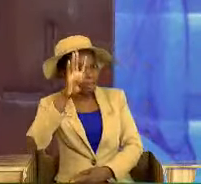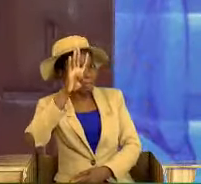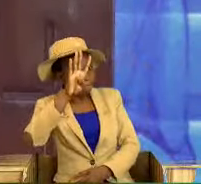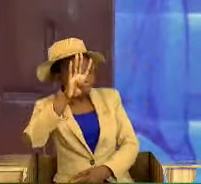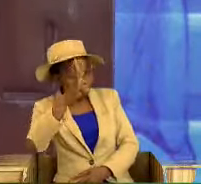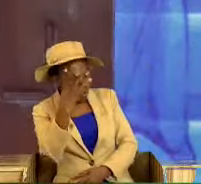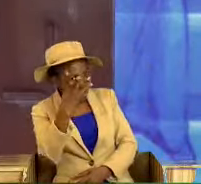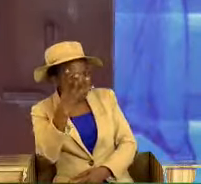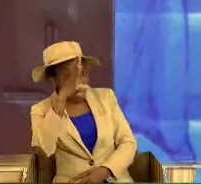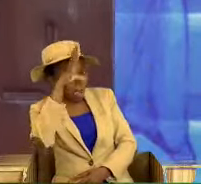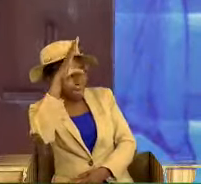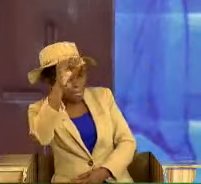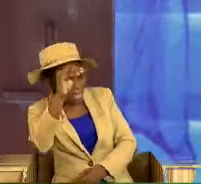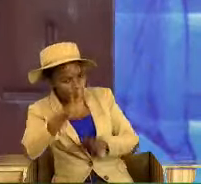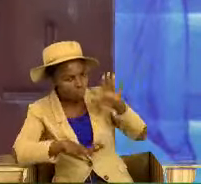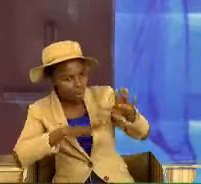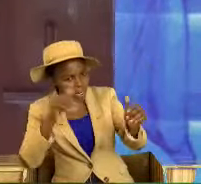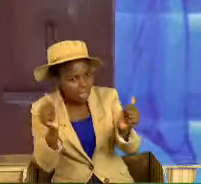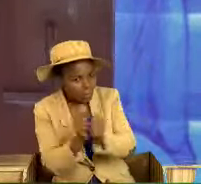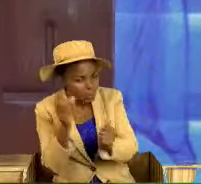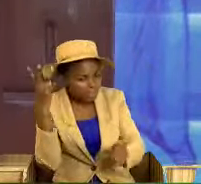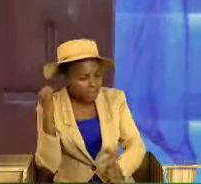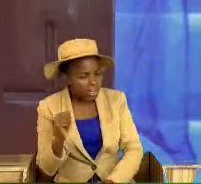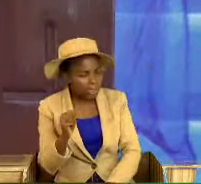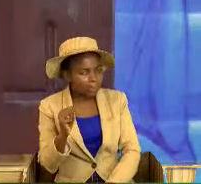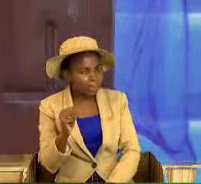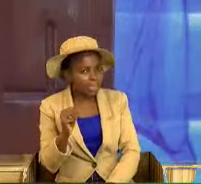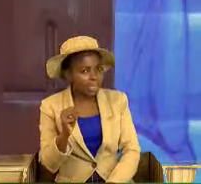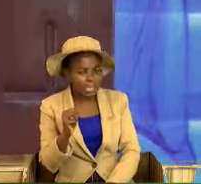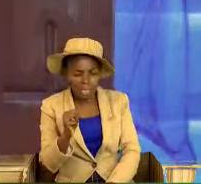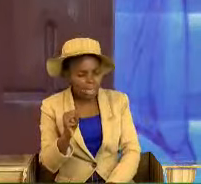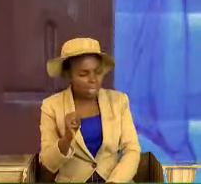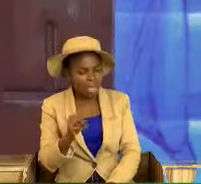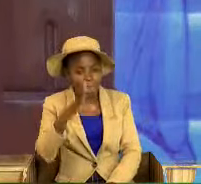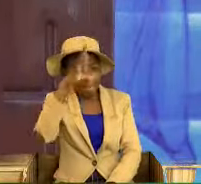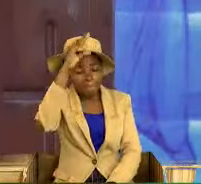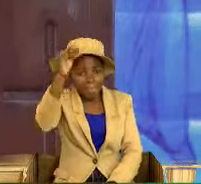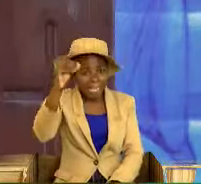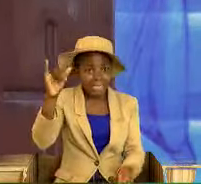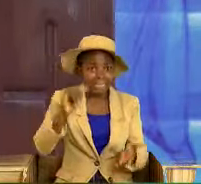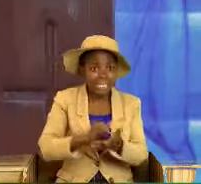around man on Whose bodies the fire has no